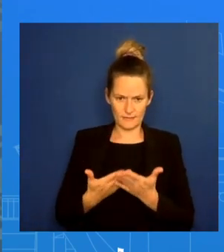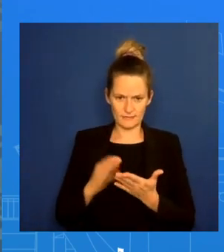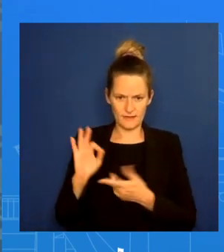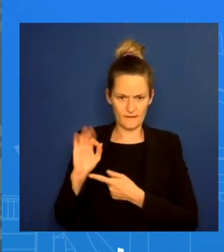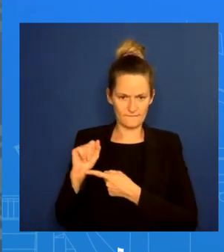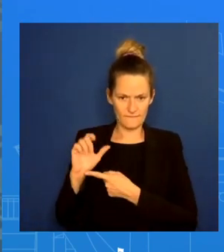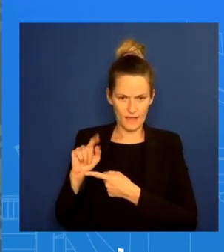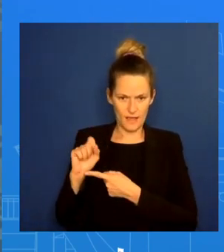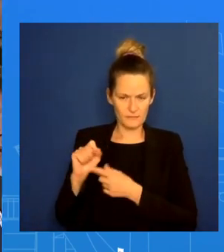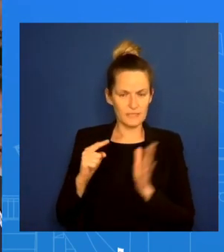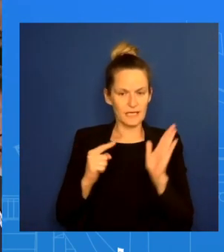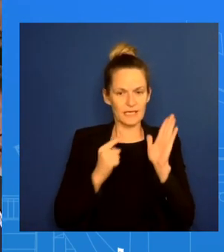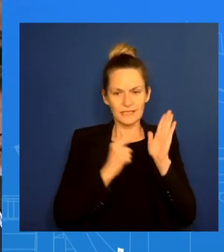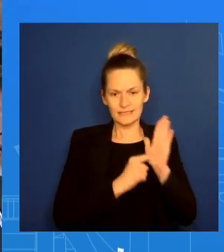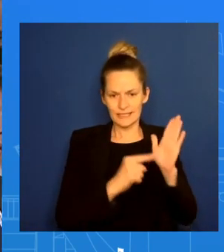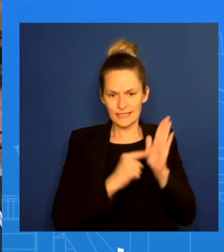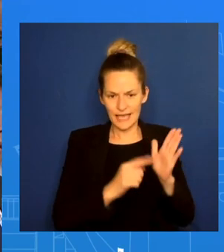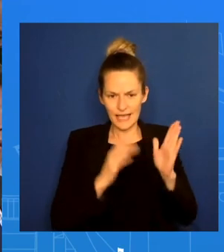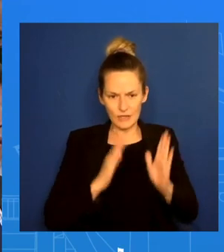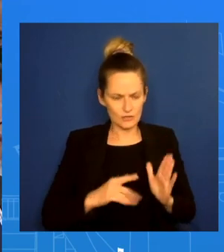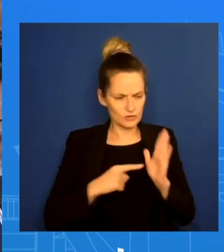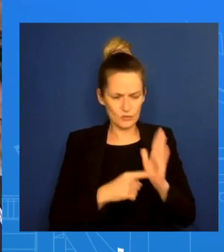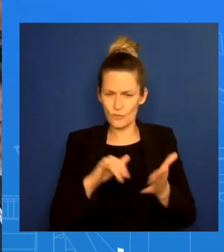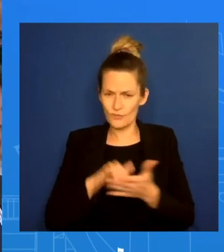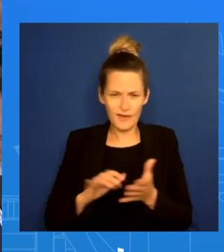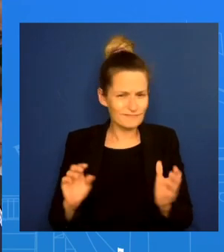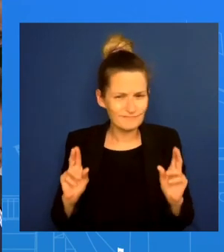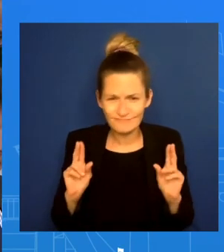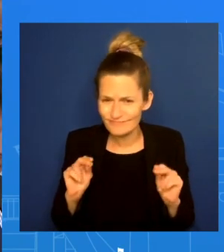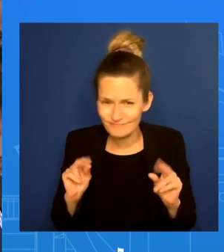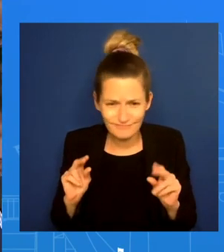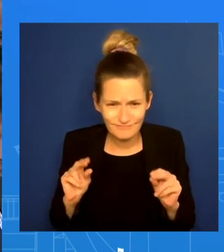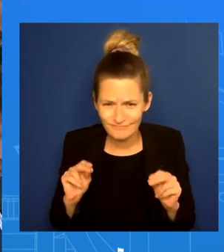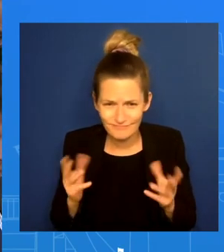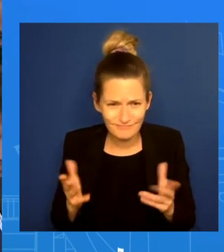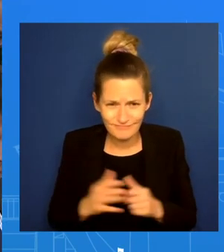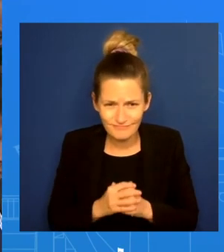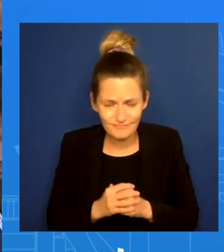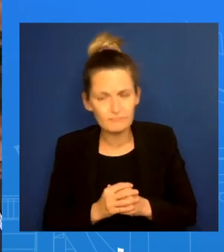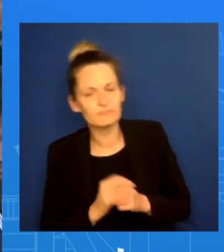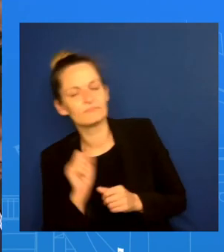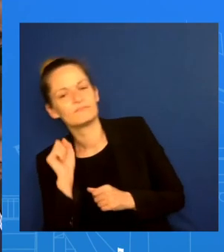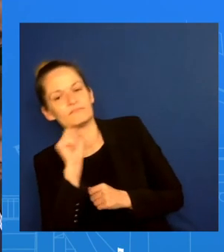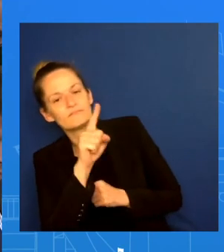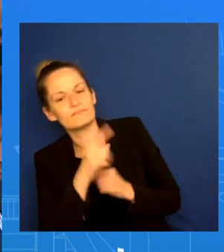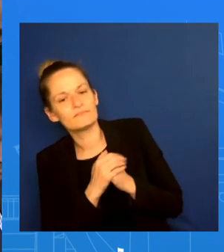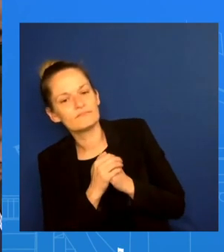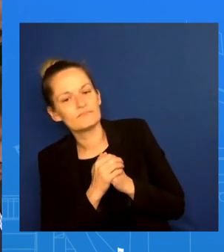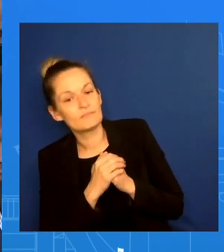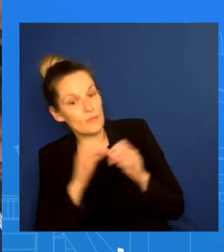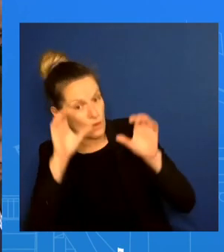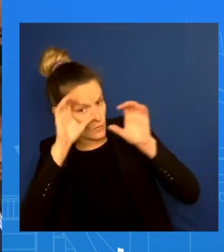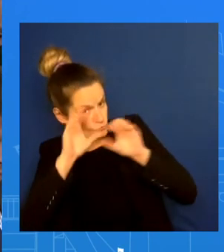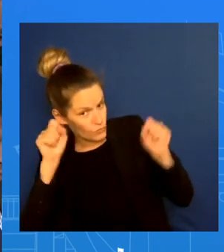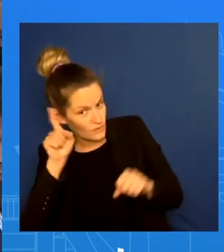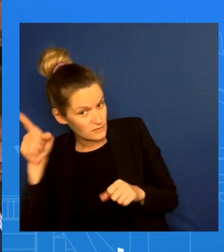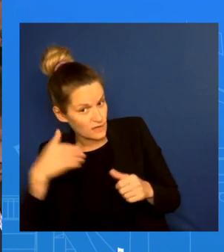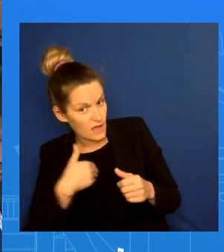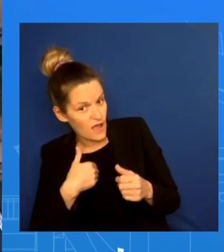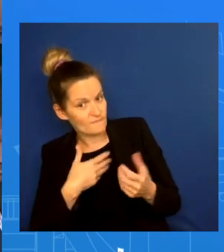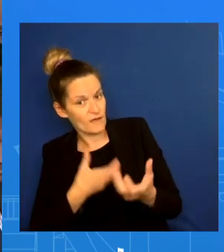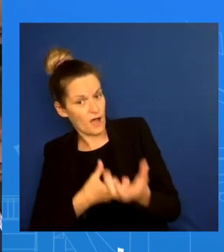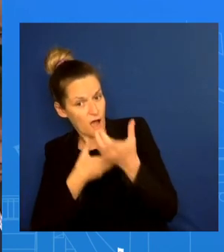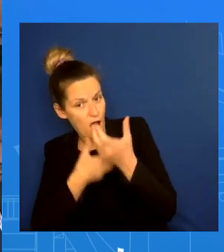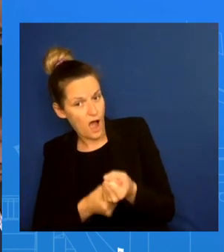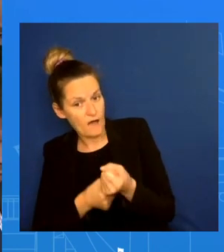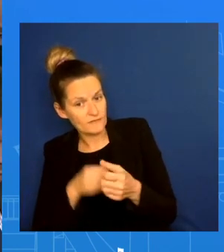lastly on that, very quickly, does the president have confidence in his economic team's ability to forecast and predict? Obviously, on the inflation, that was something that